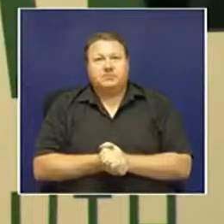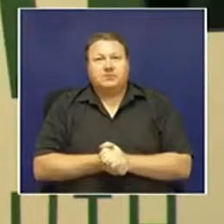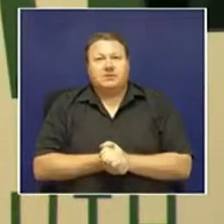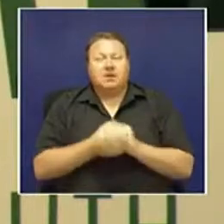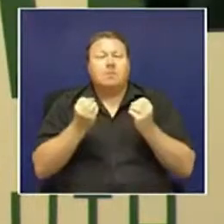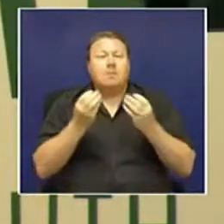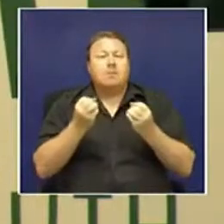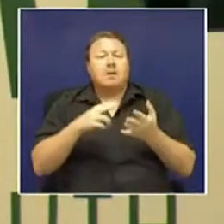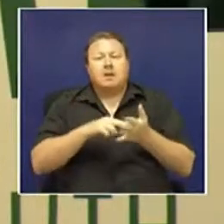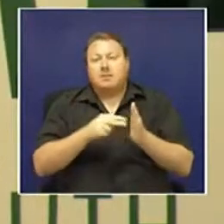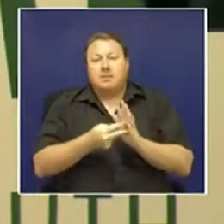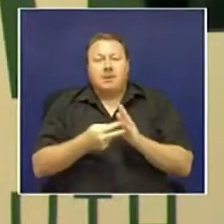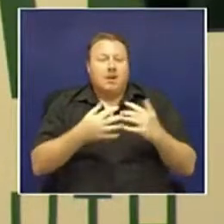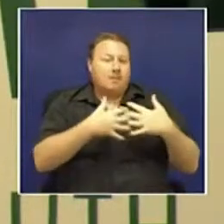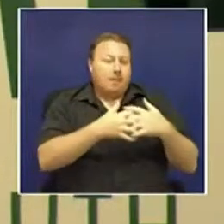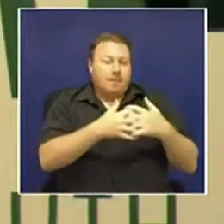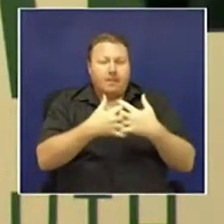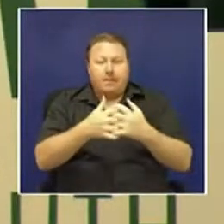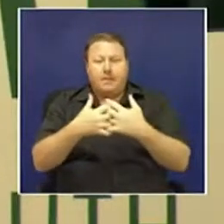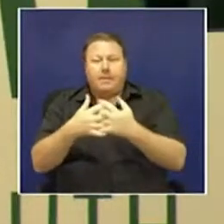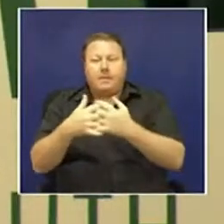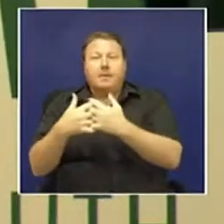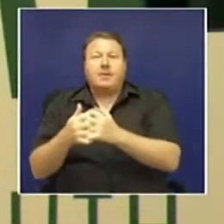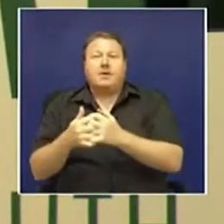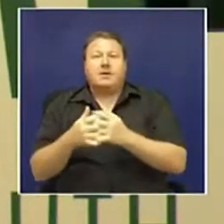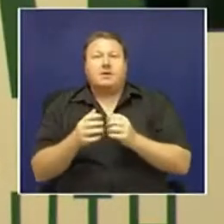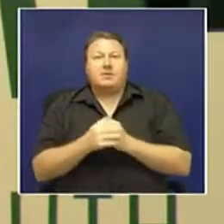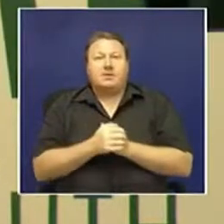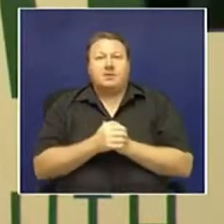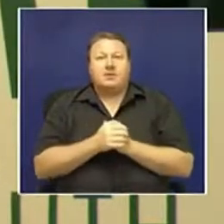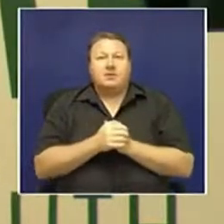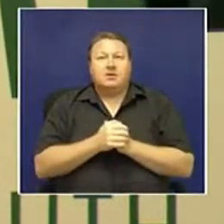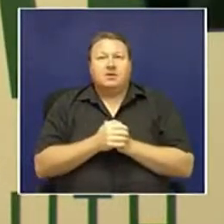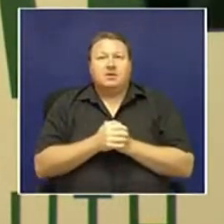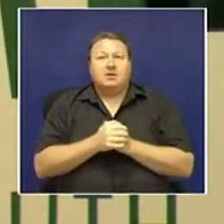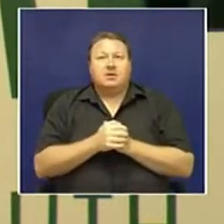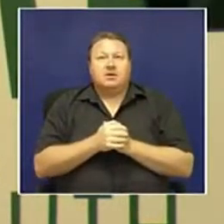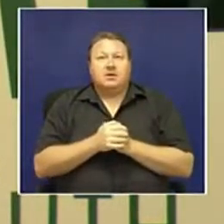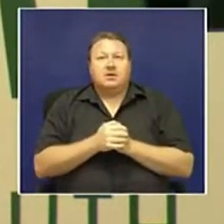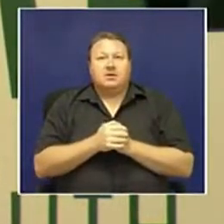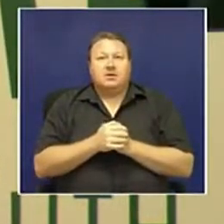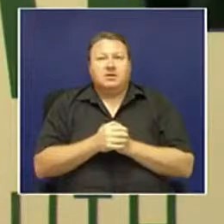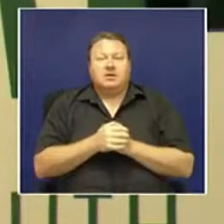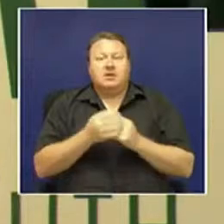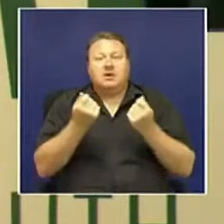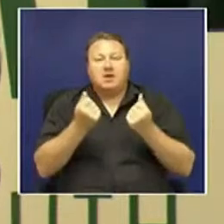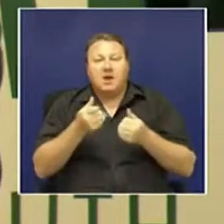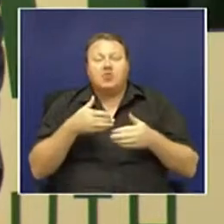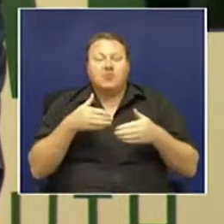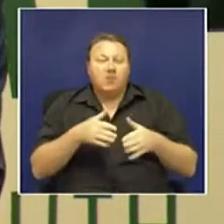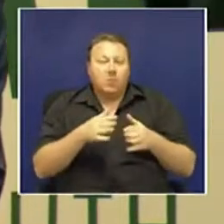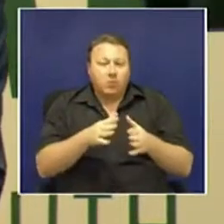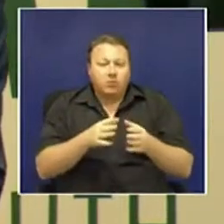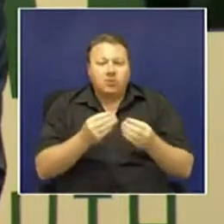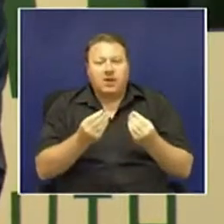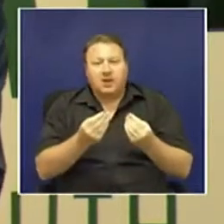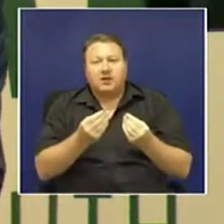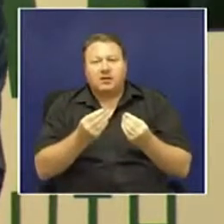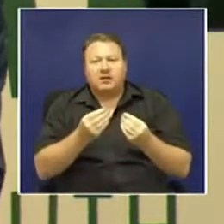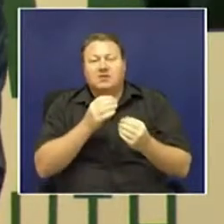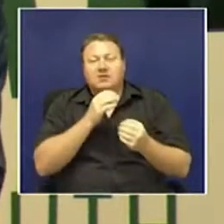improve project identification, sustainable planning, cash flows, and inform financial